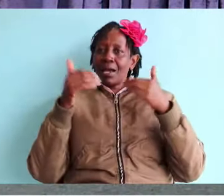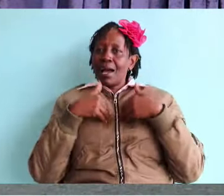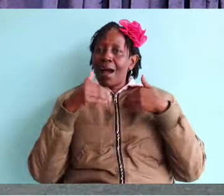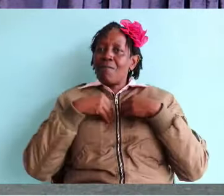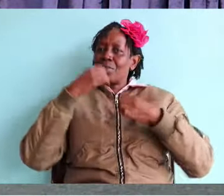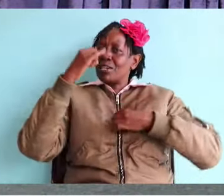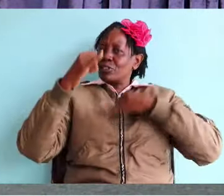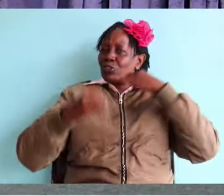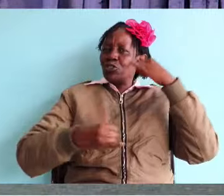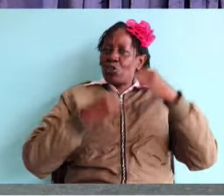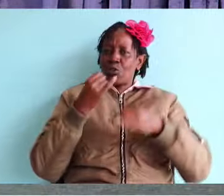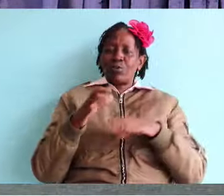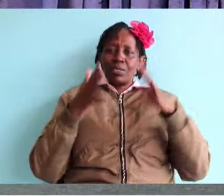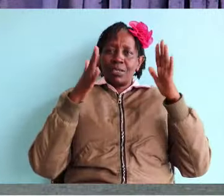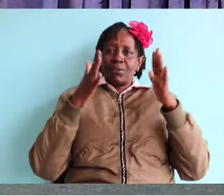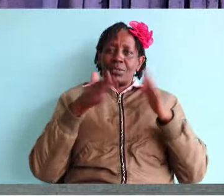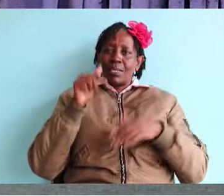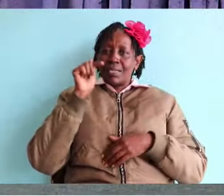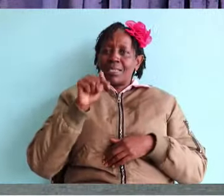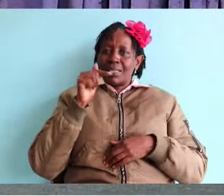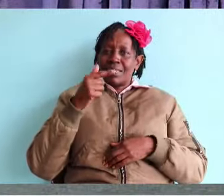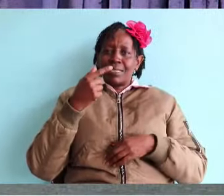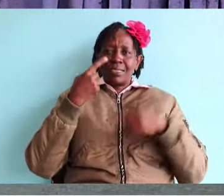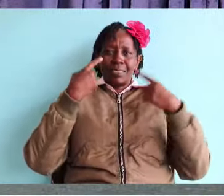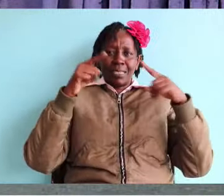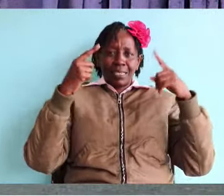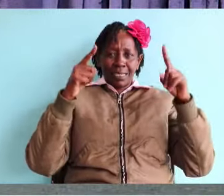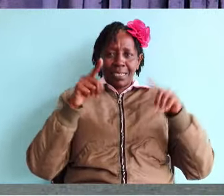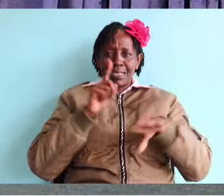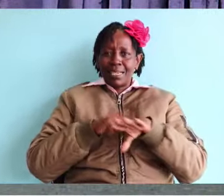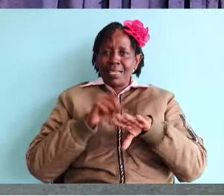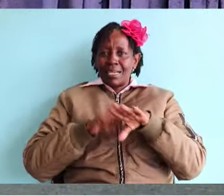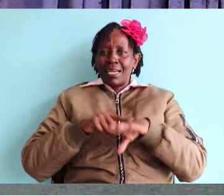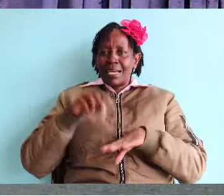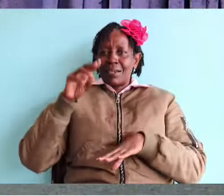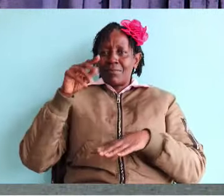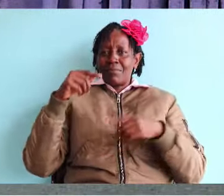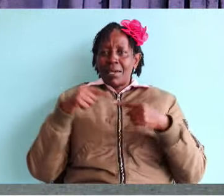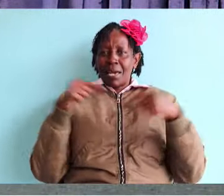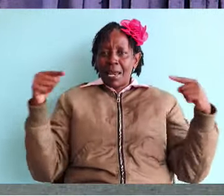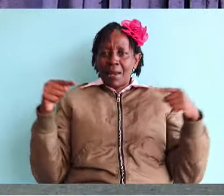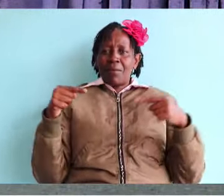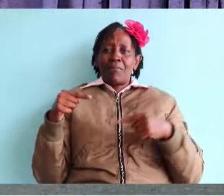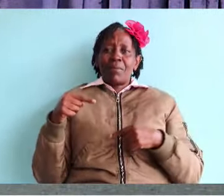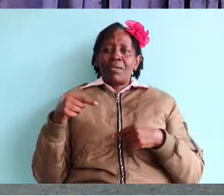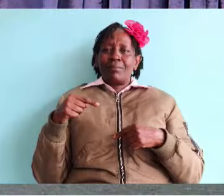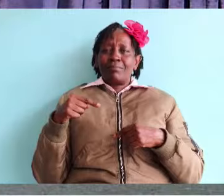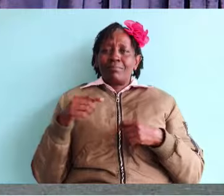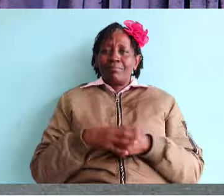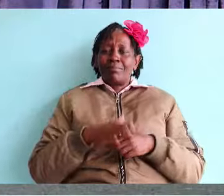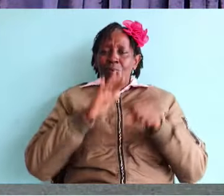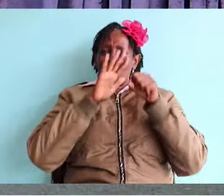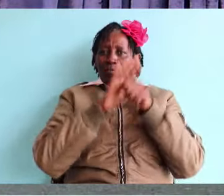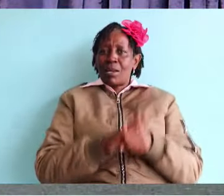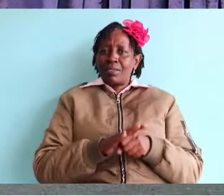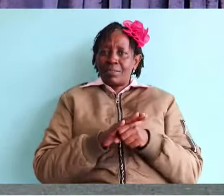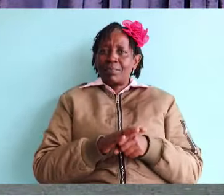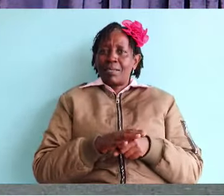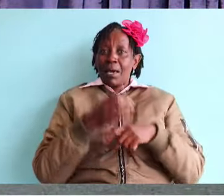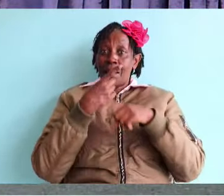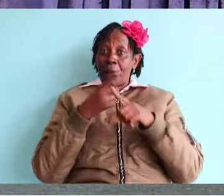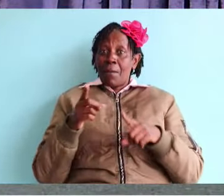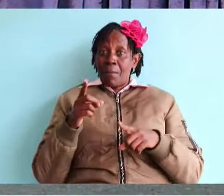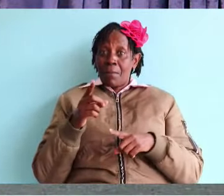of celebrating this kind of success when the Midianites are defeated. But Gideon answered in verse